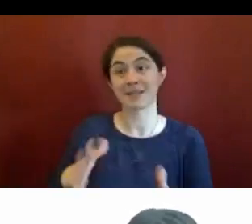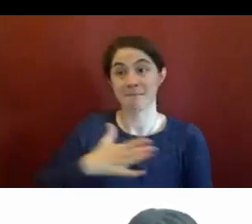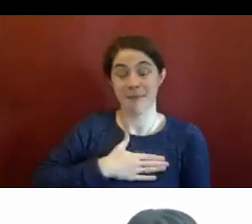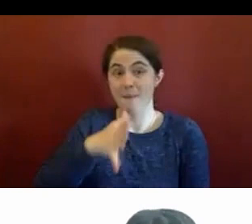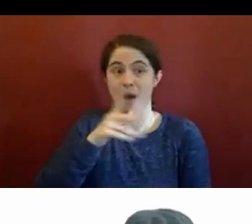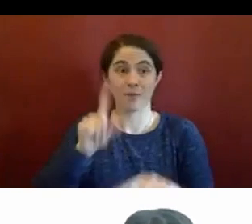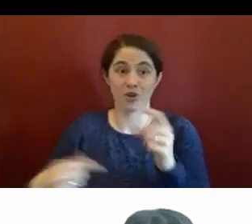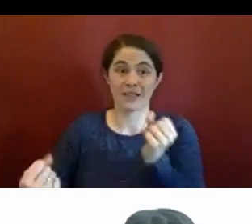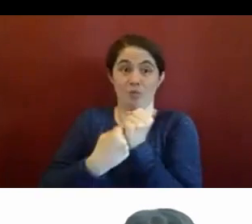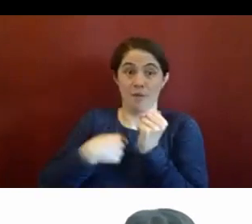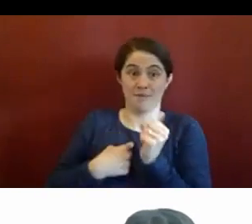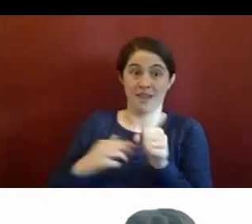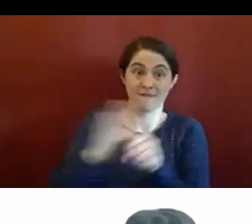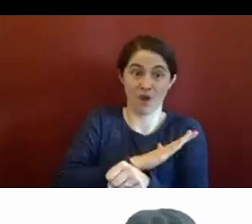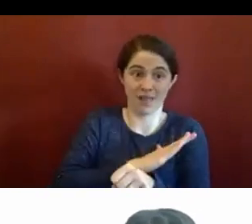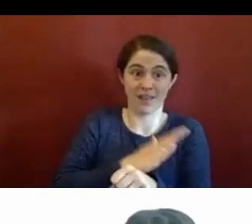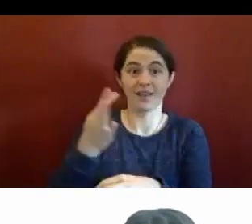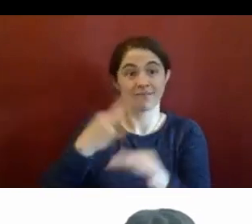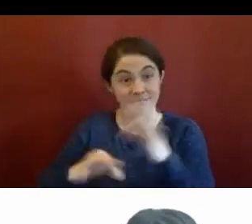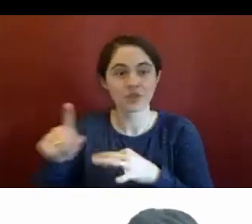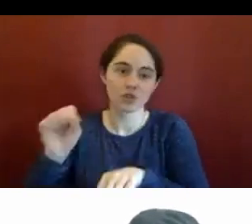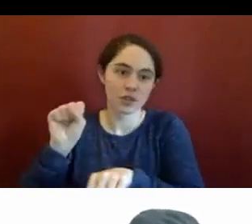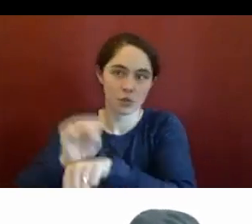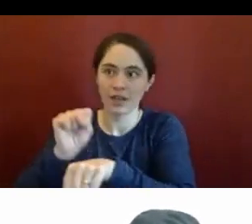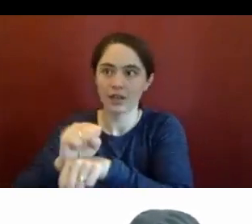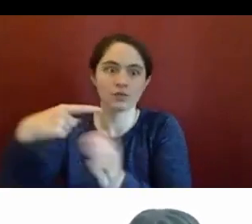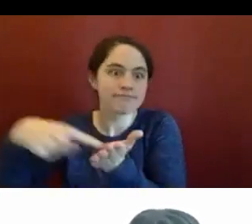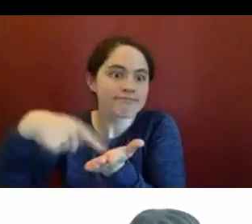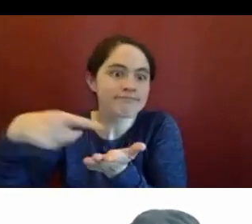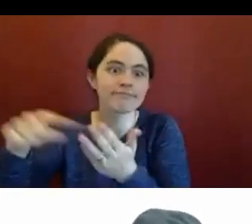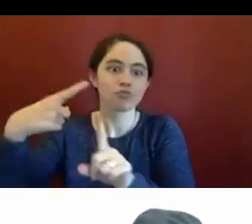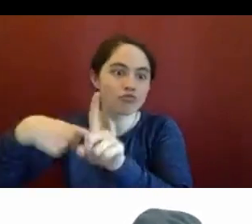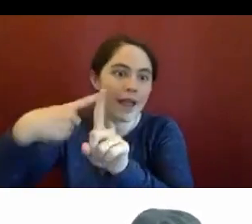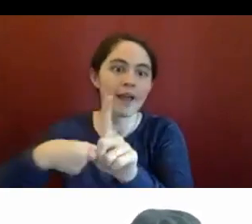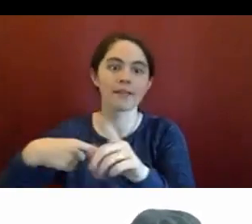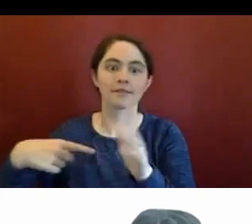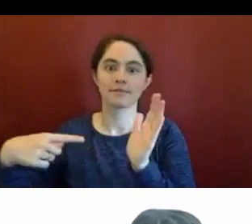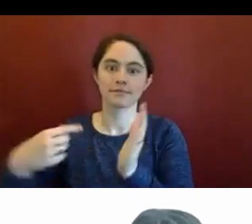to pay for the bills and everything.